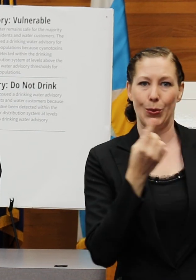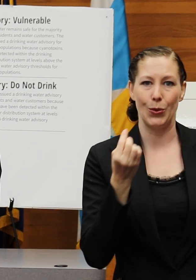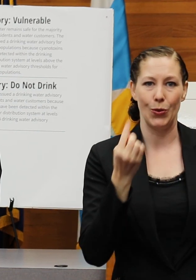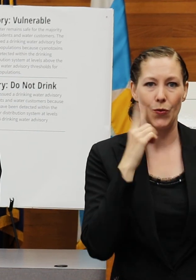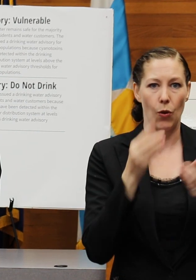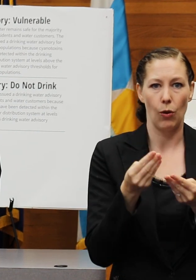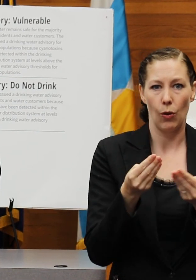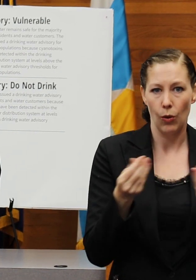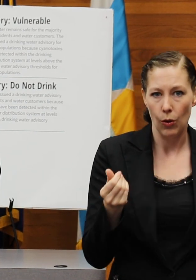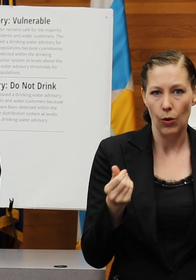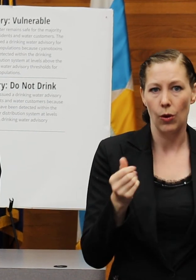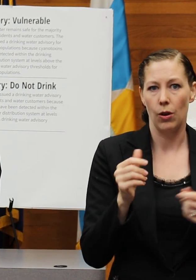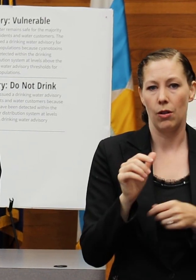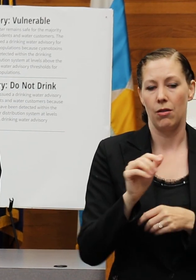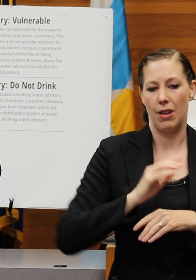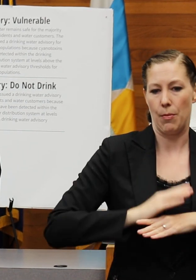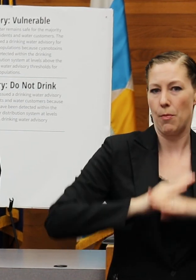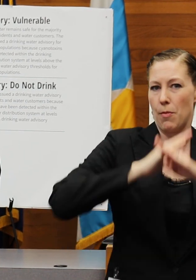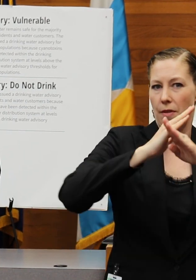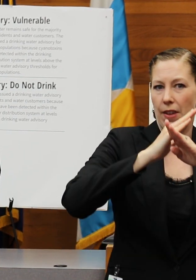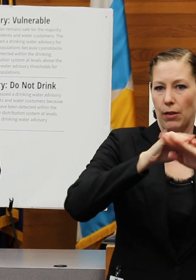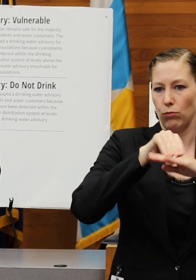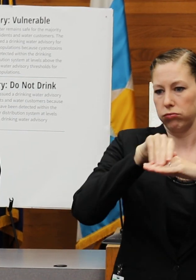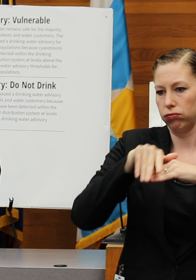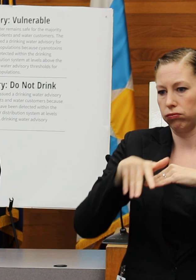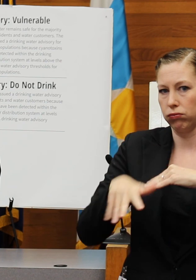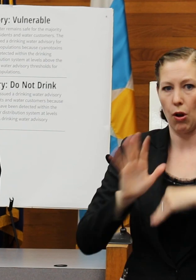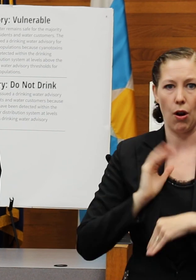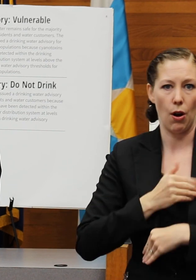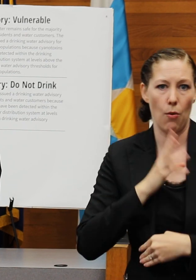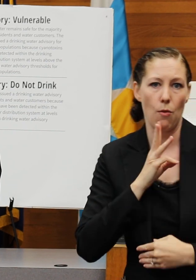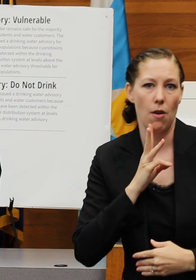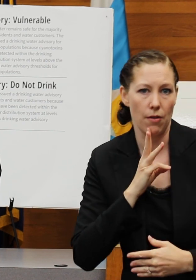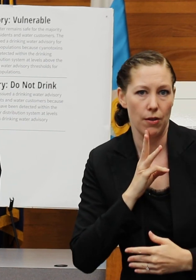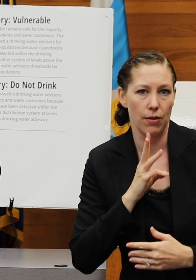to prevent algae,